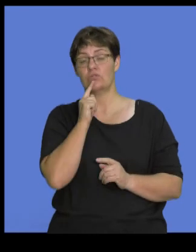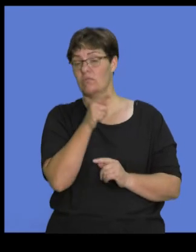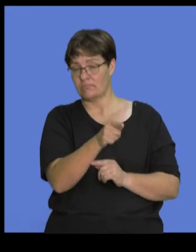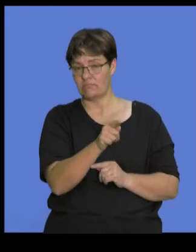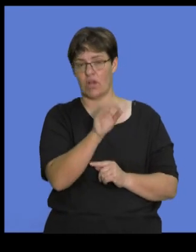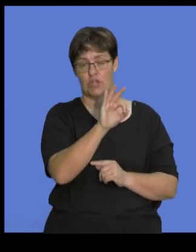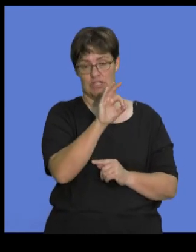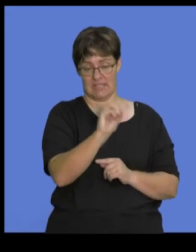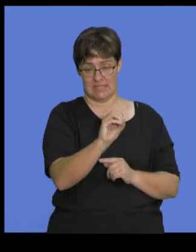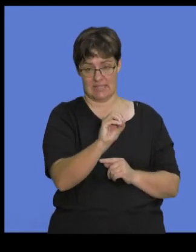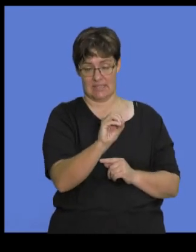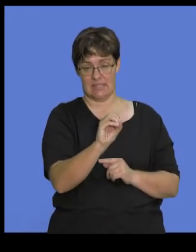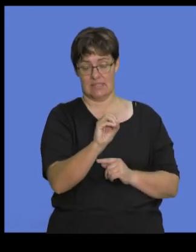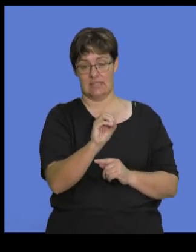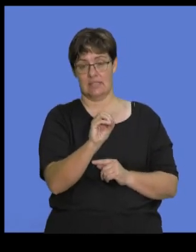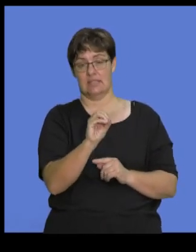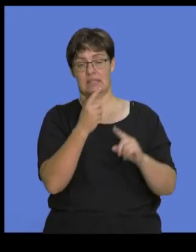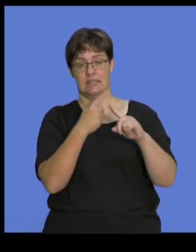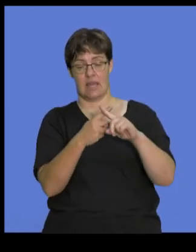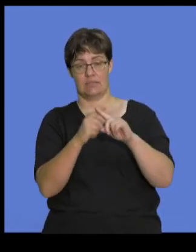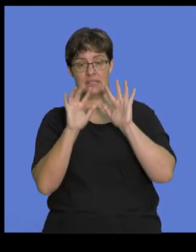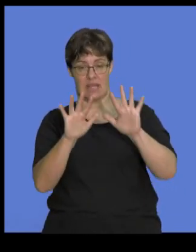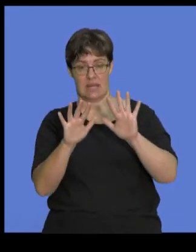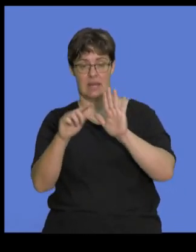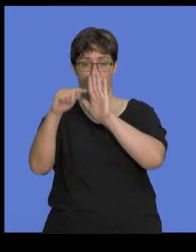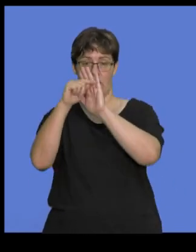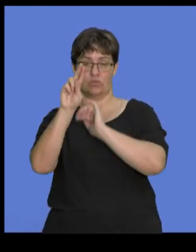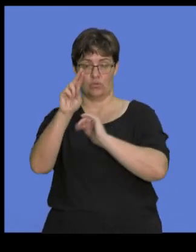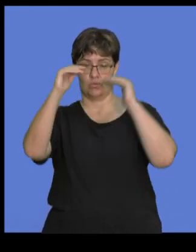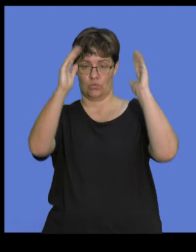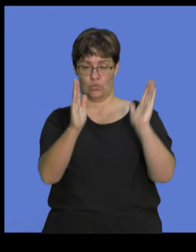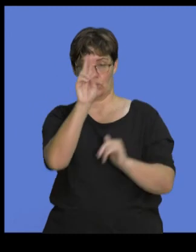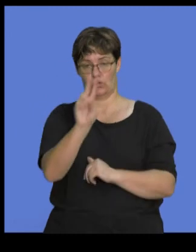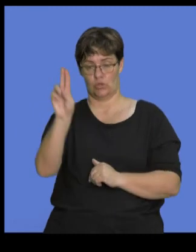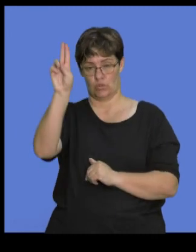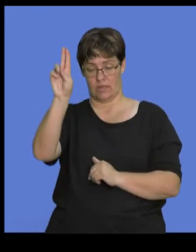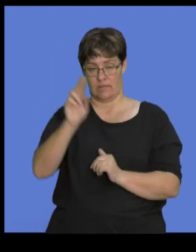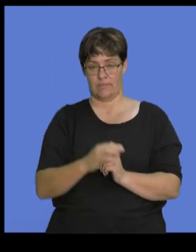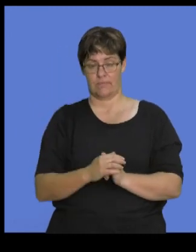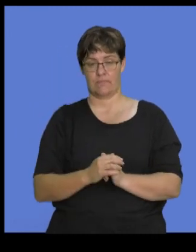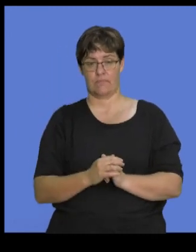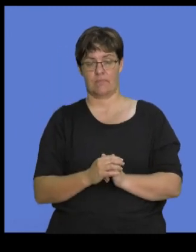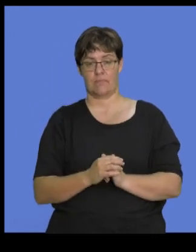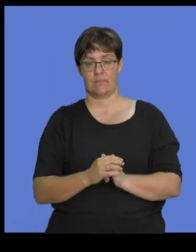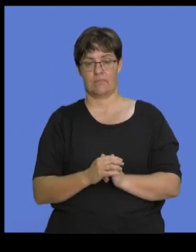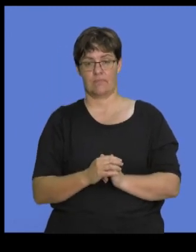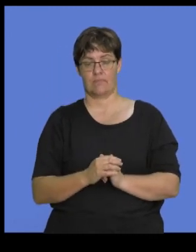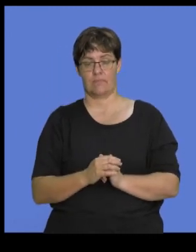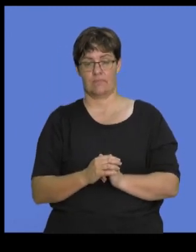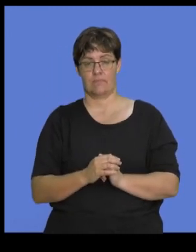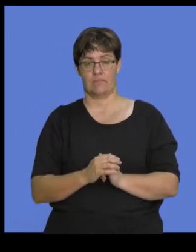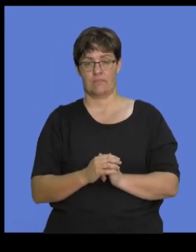distance. So that's going to be 30 multiplied by 10 exponent negative 2, okay? We'll